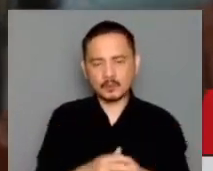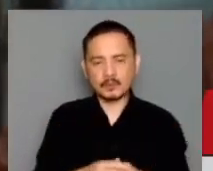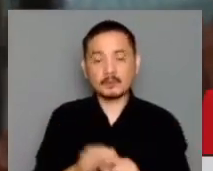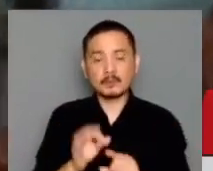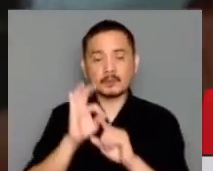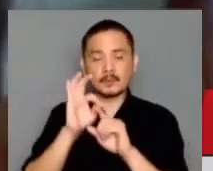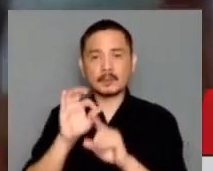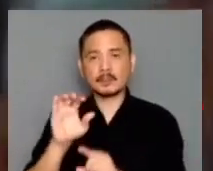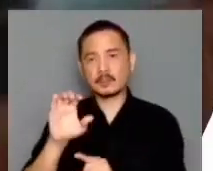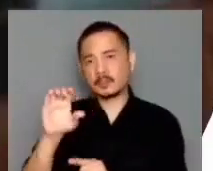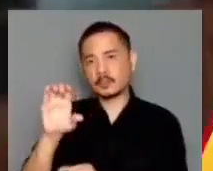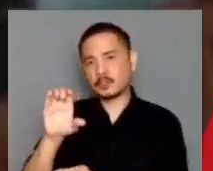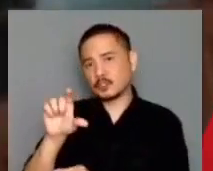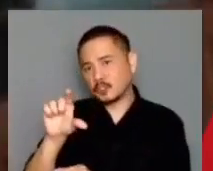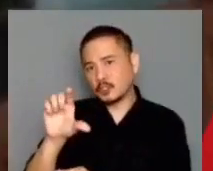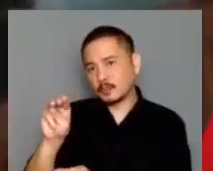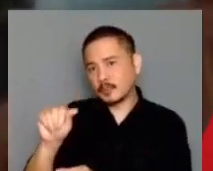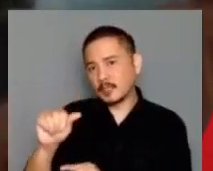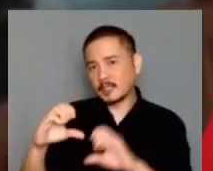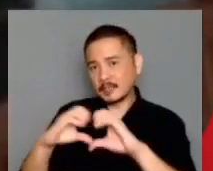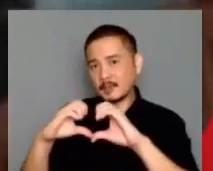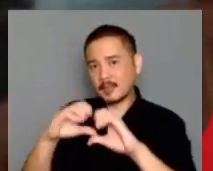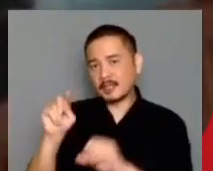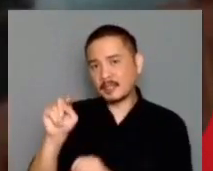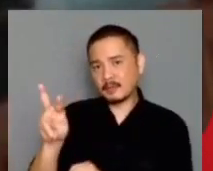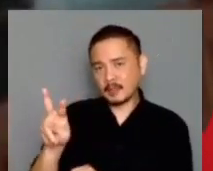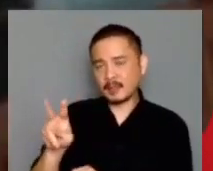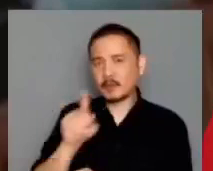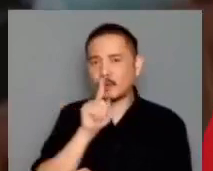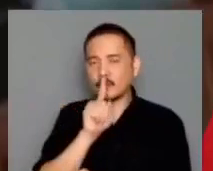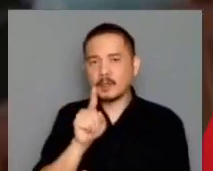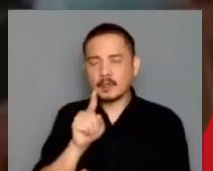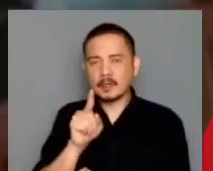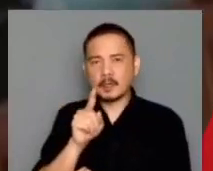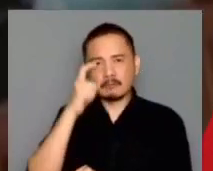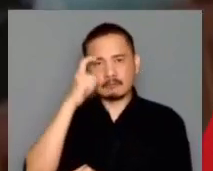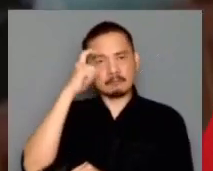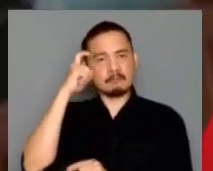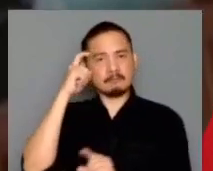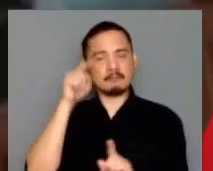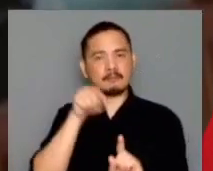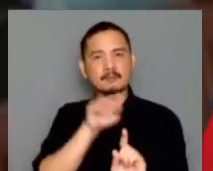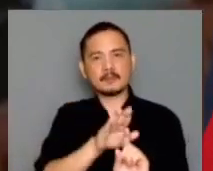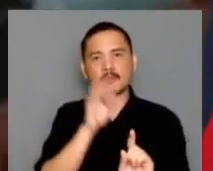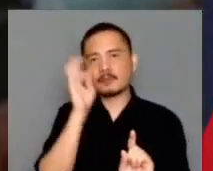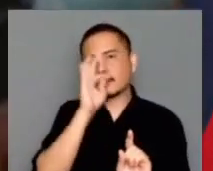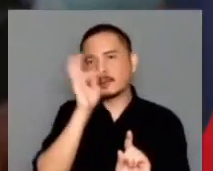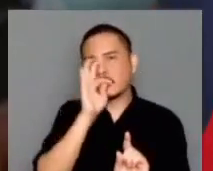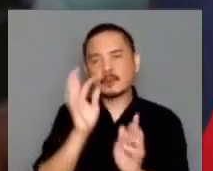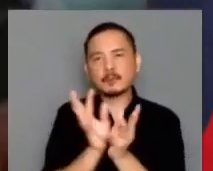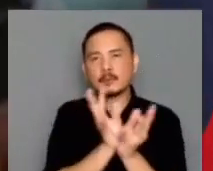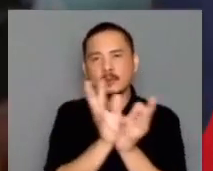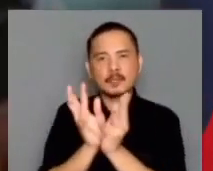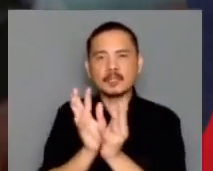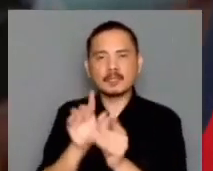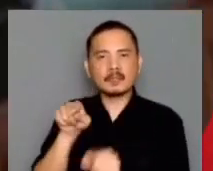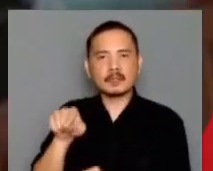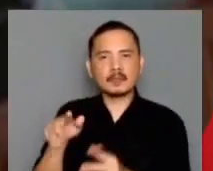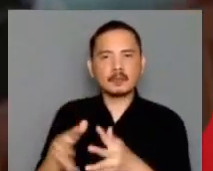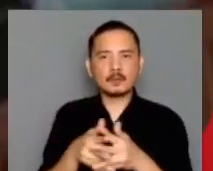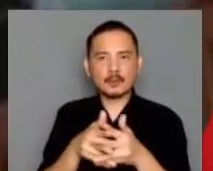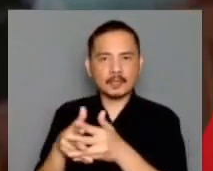strong footprint sa Filipino-American community in the U.S. So to us in